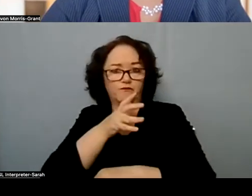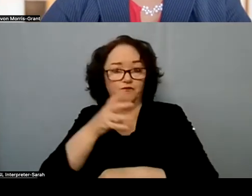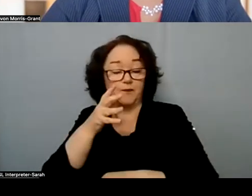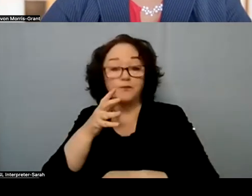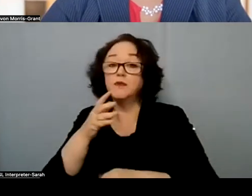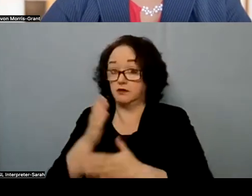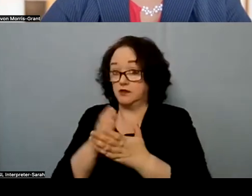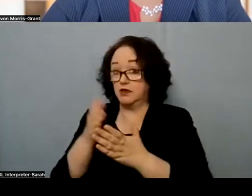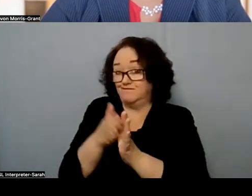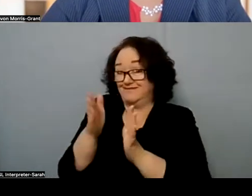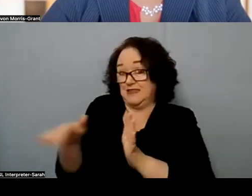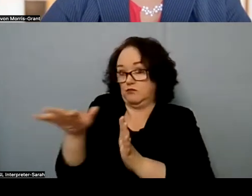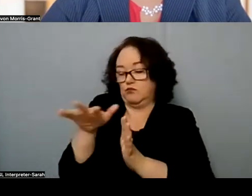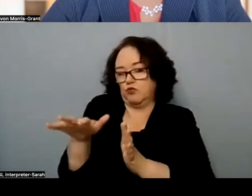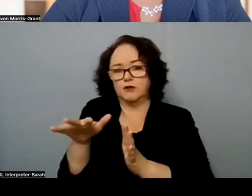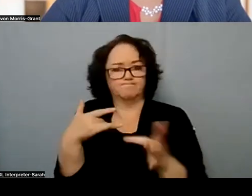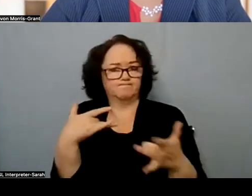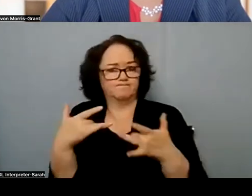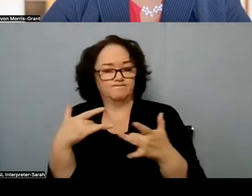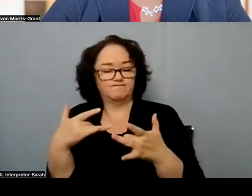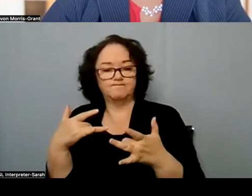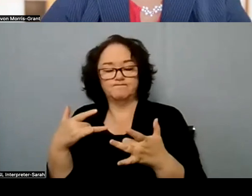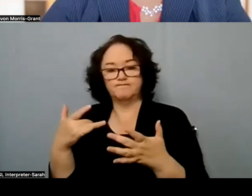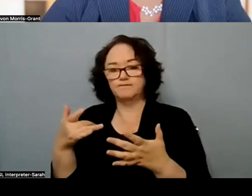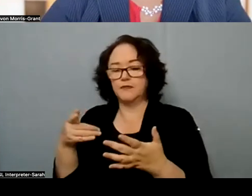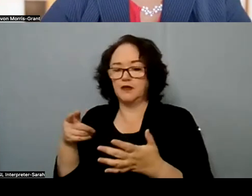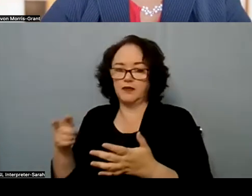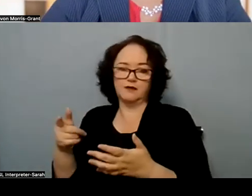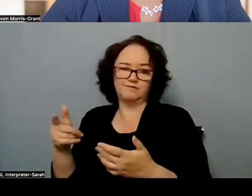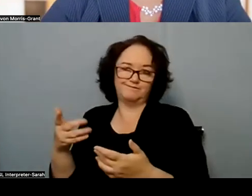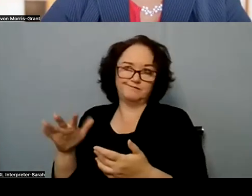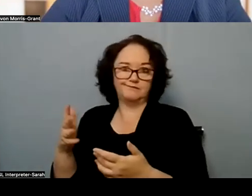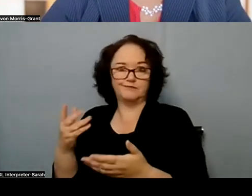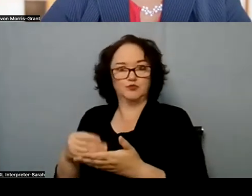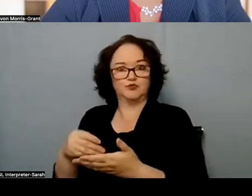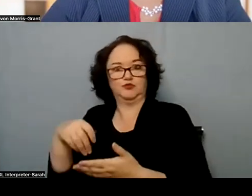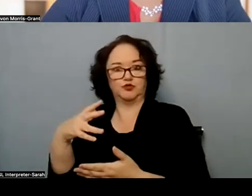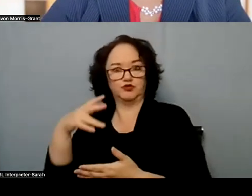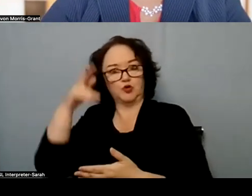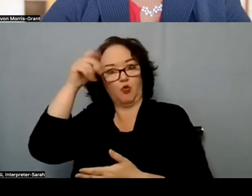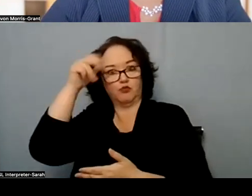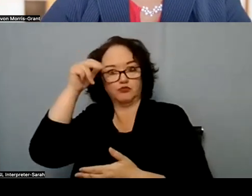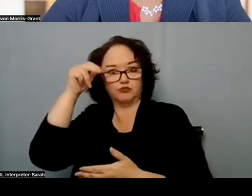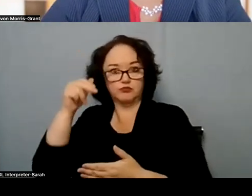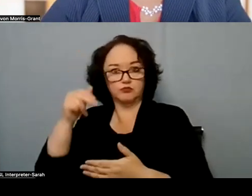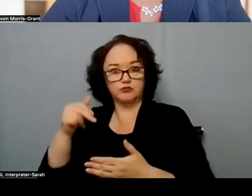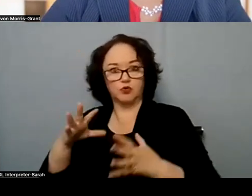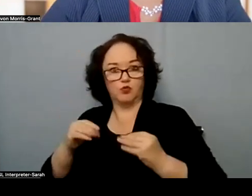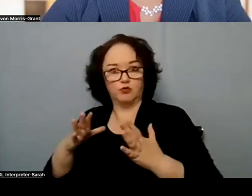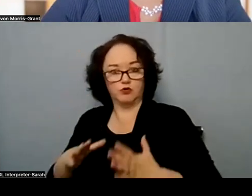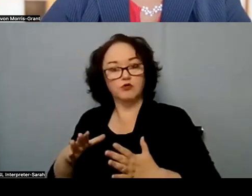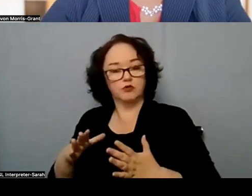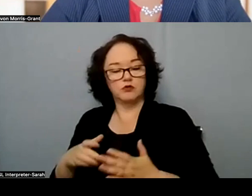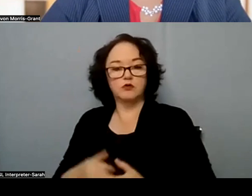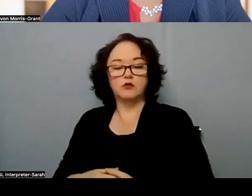who are pretty well-off horse farm owners in the state of Kentucky. But the